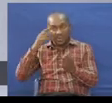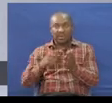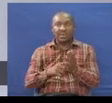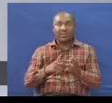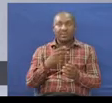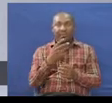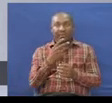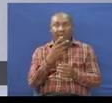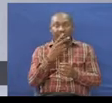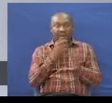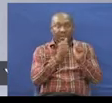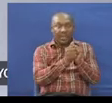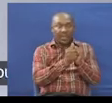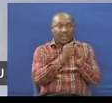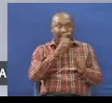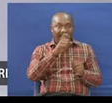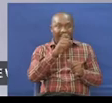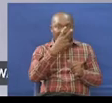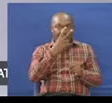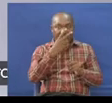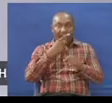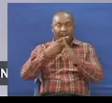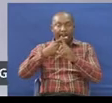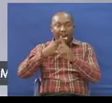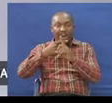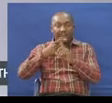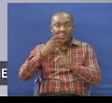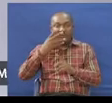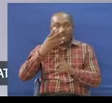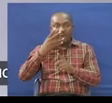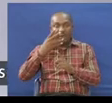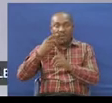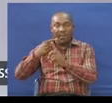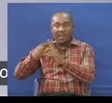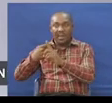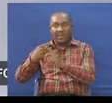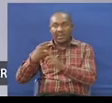4x plus 5x plus 5x